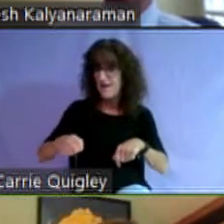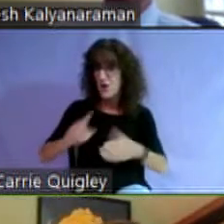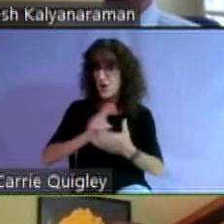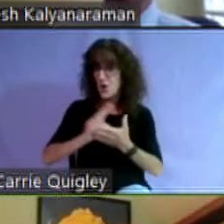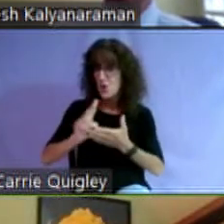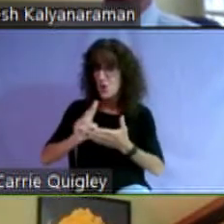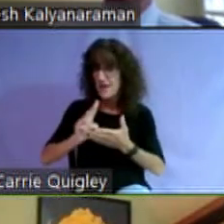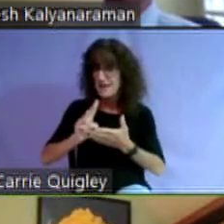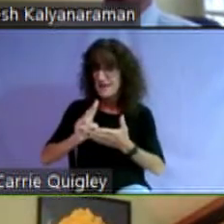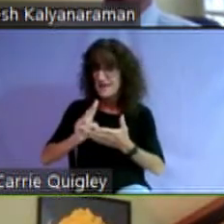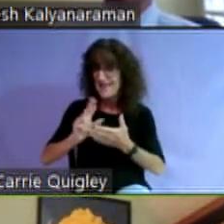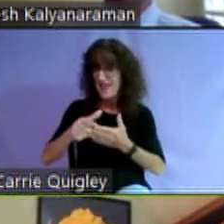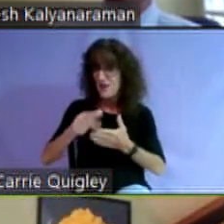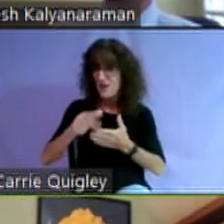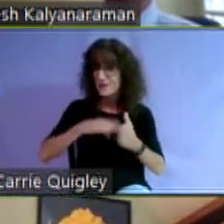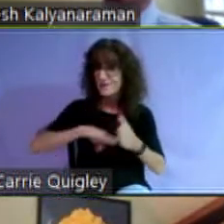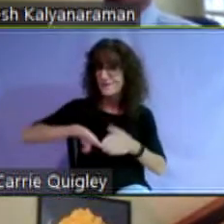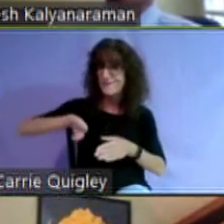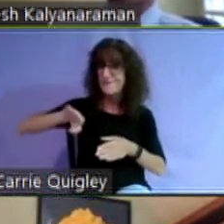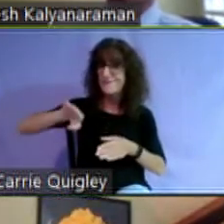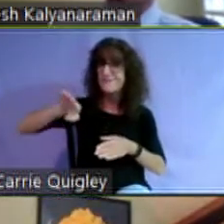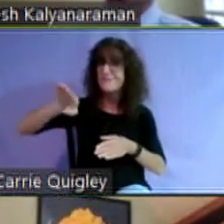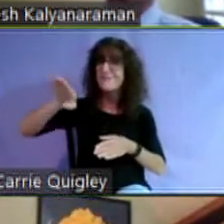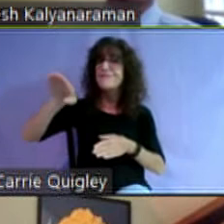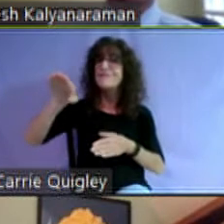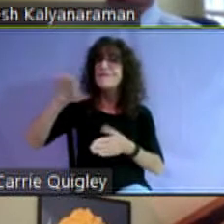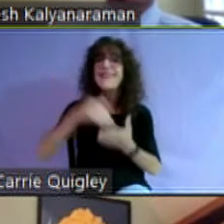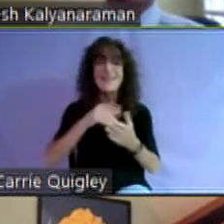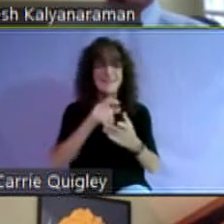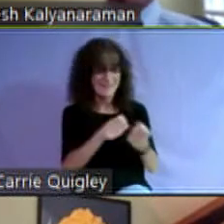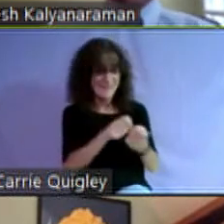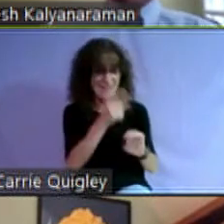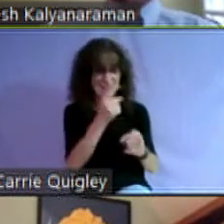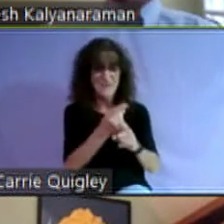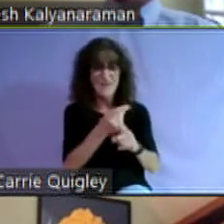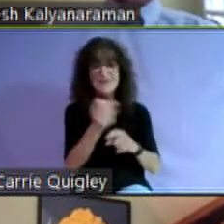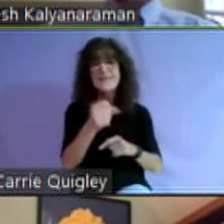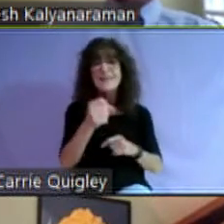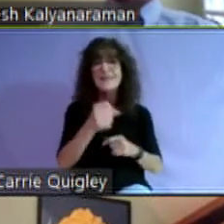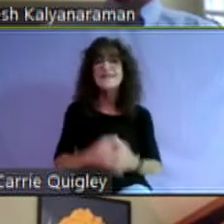that's when it starts to change. Okay. exactly, exactly.